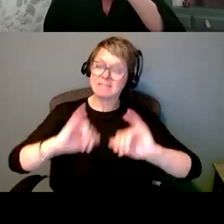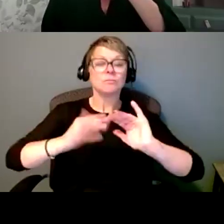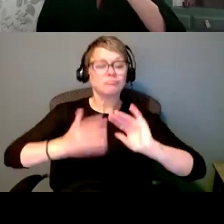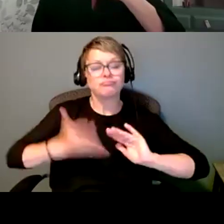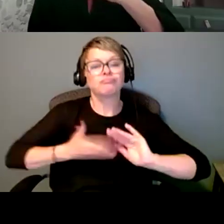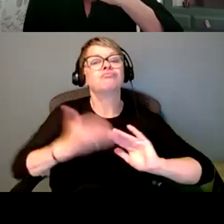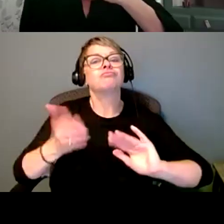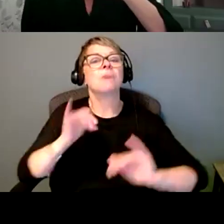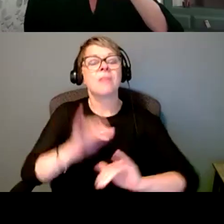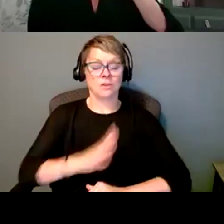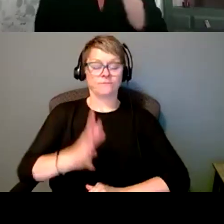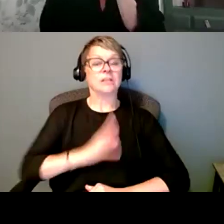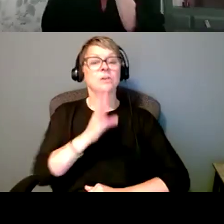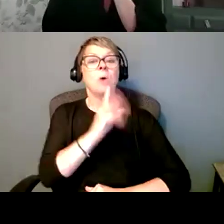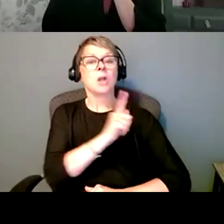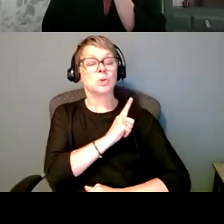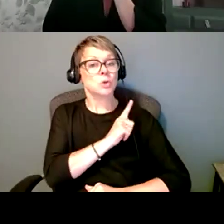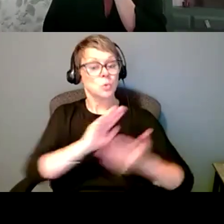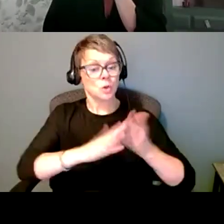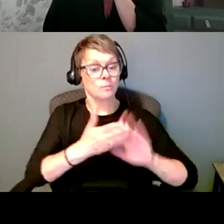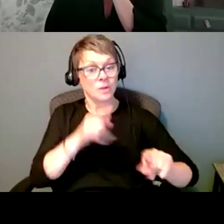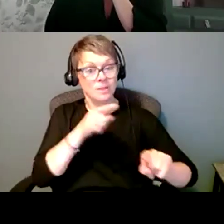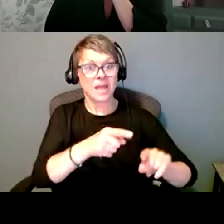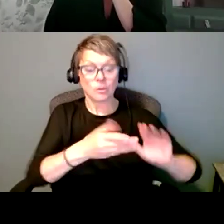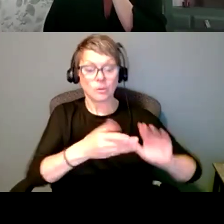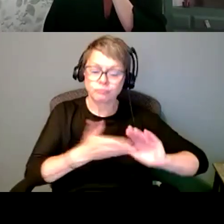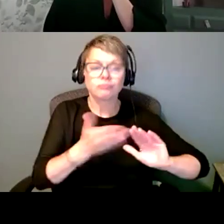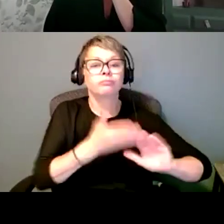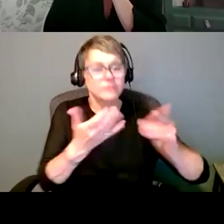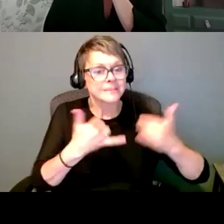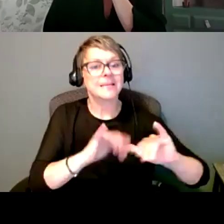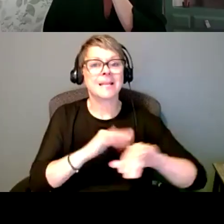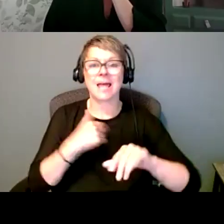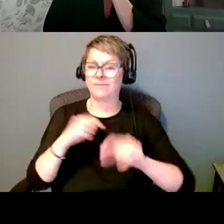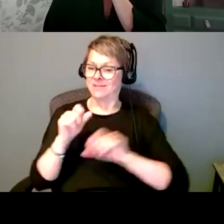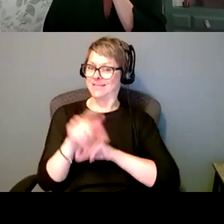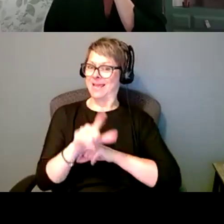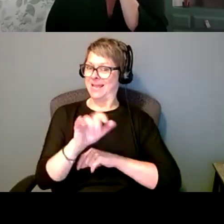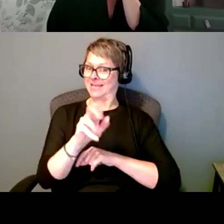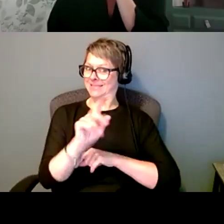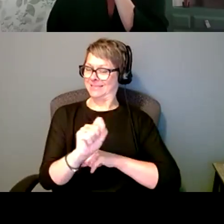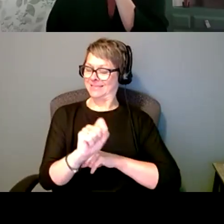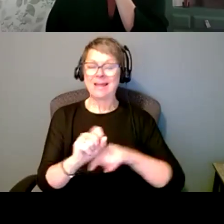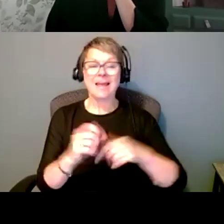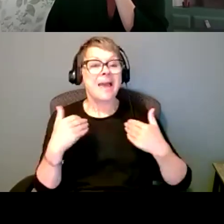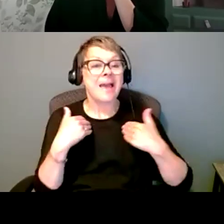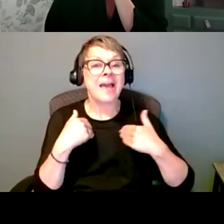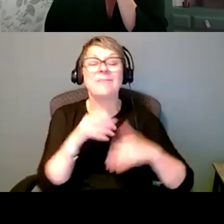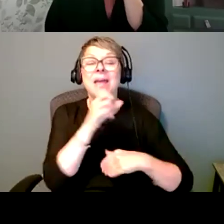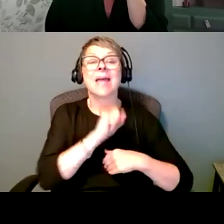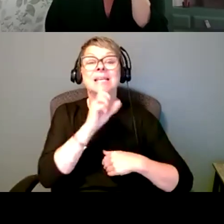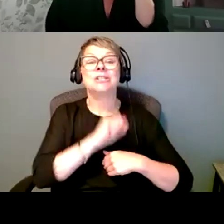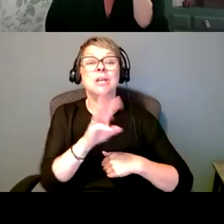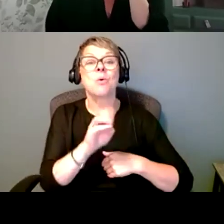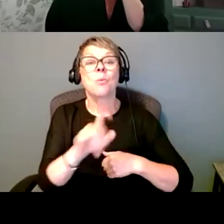of Waterloo, and I think I've sent links. It's worthwhile going. There's a directory, Aging Well directory, and I